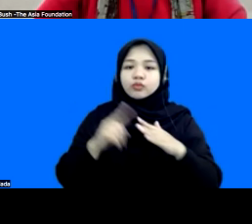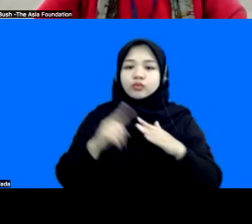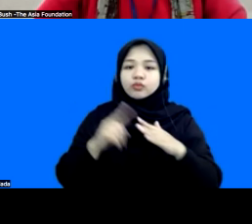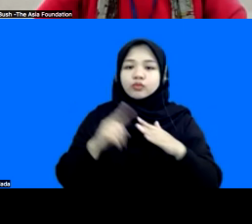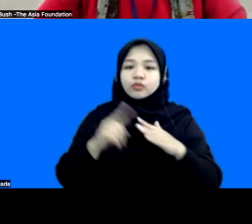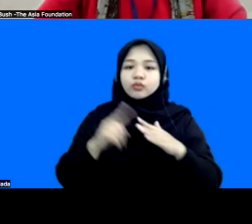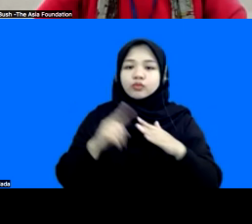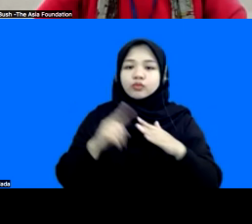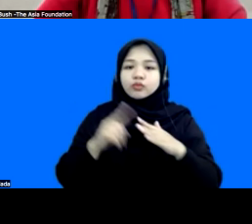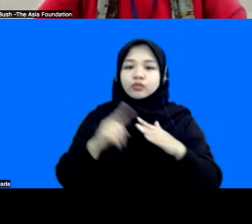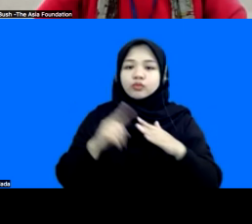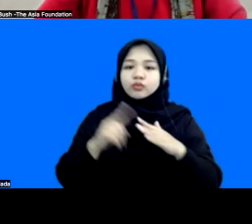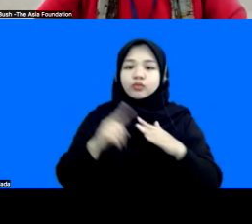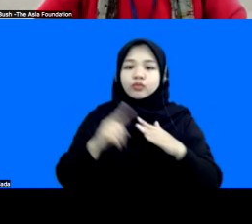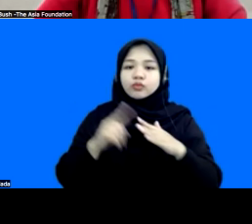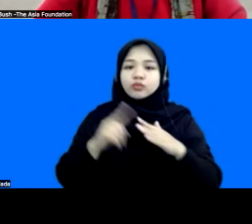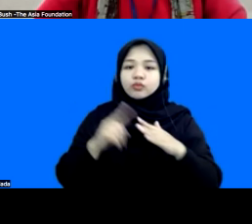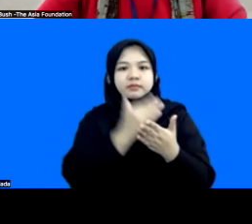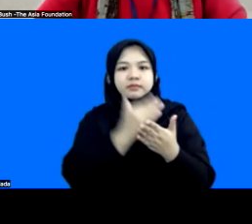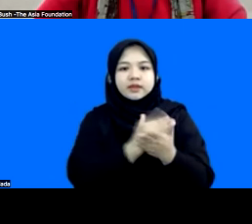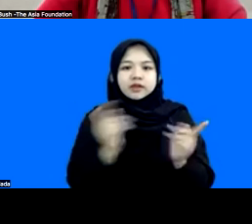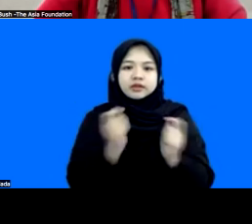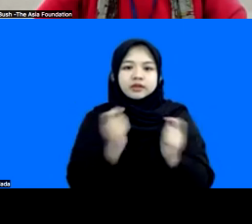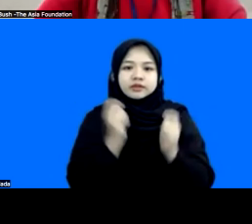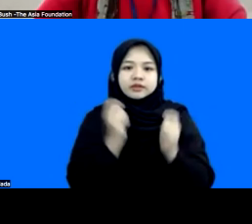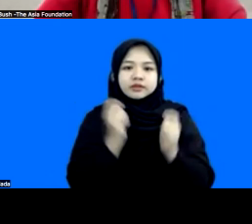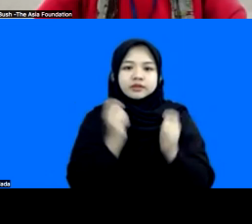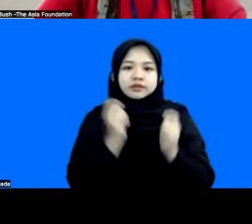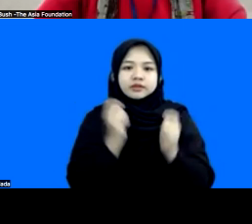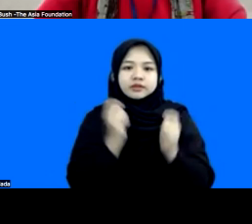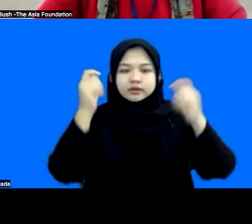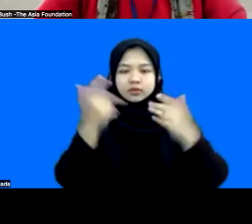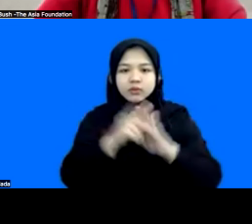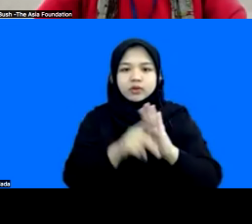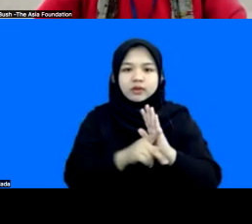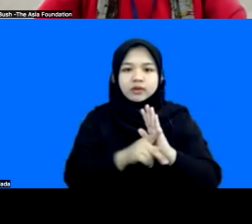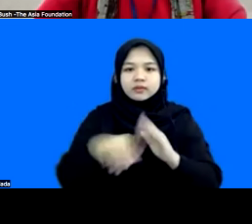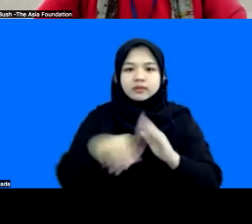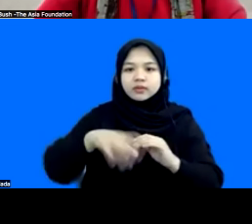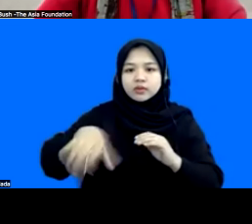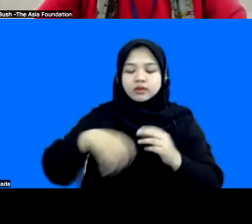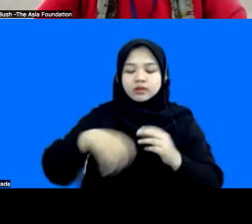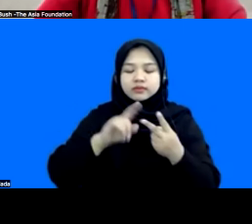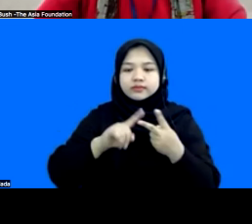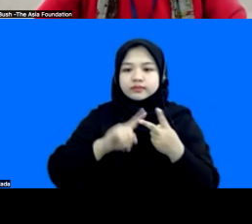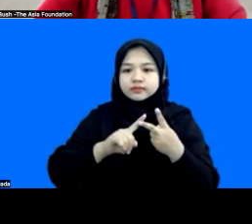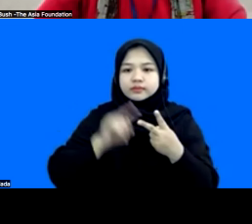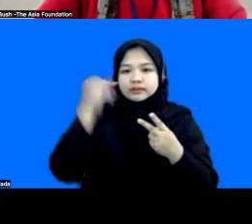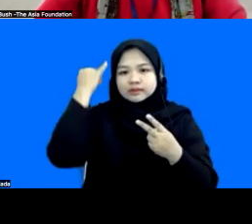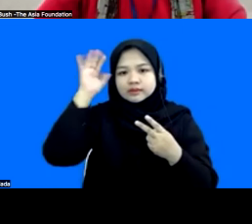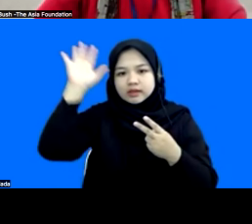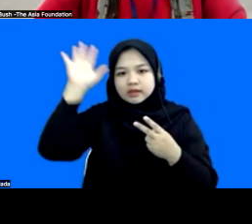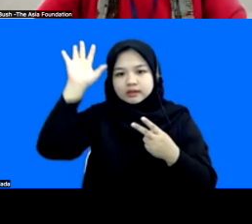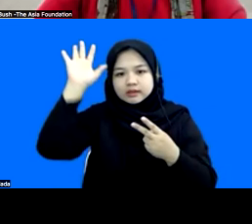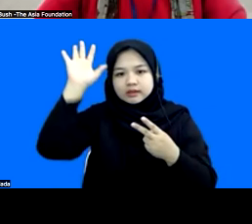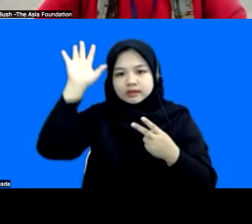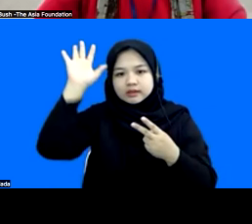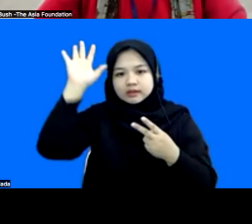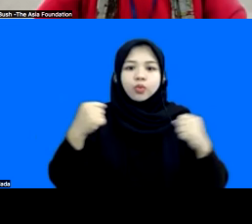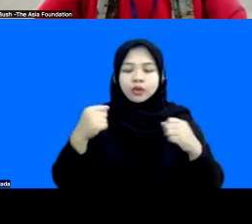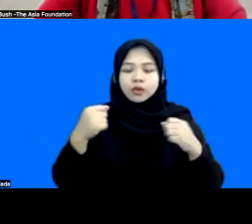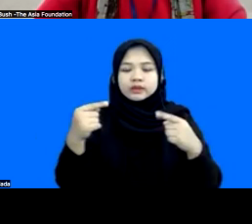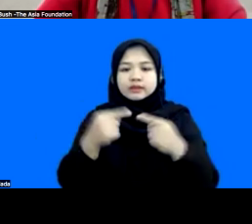main objectives. 1. Learn about successful policy and program initiatives from the region. 2. Initiate and strengthen